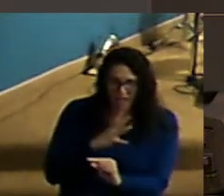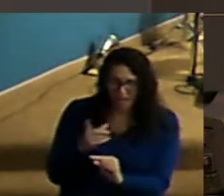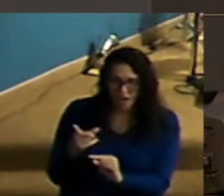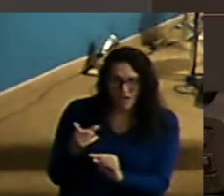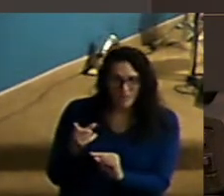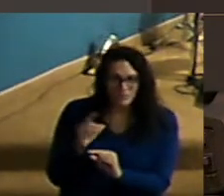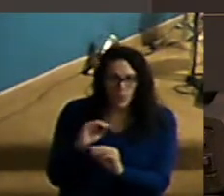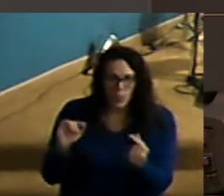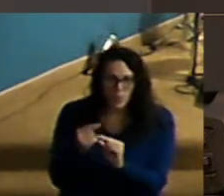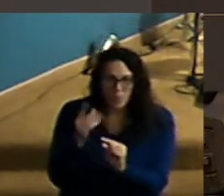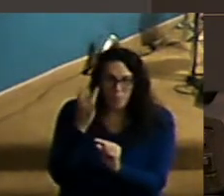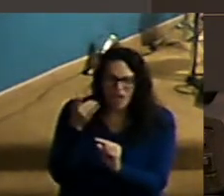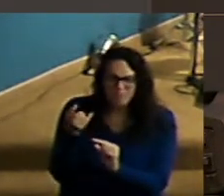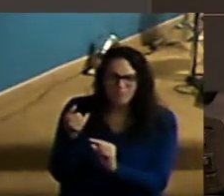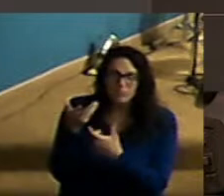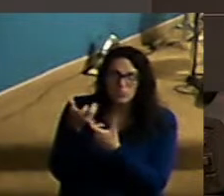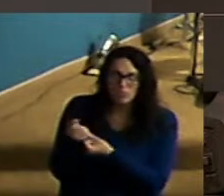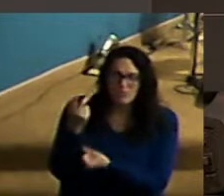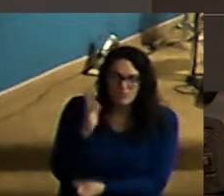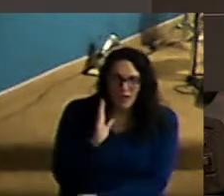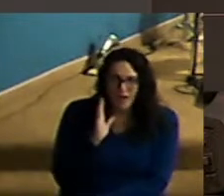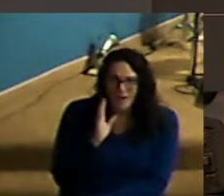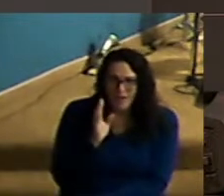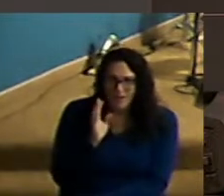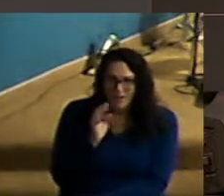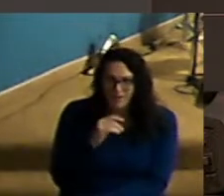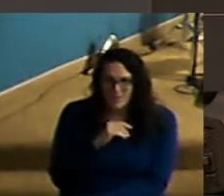had trusted in his God.